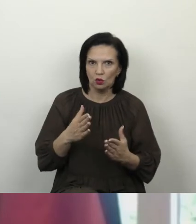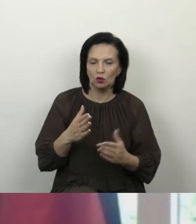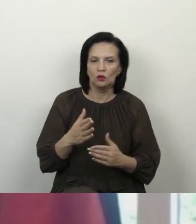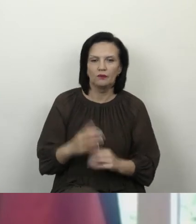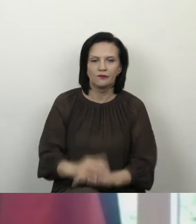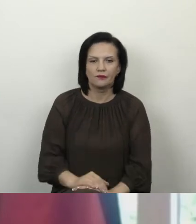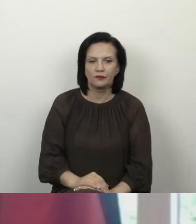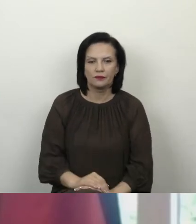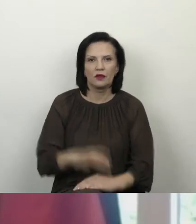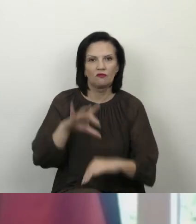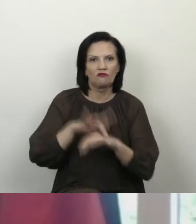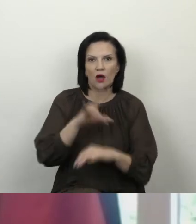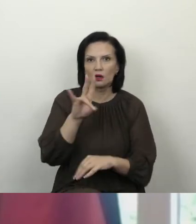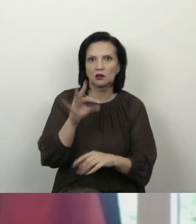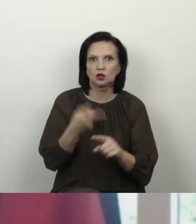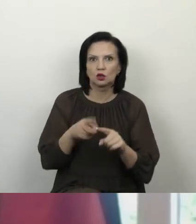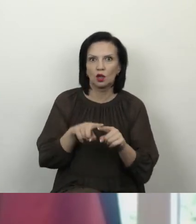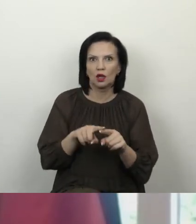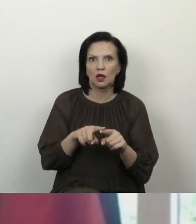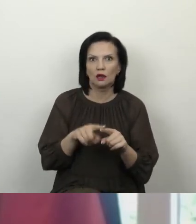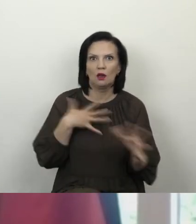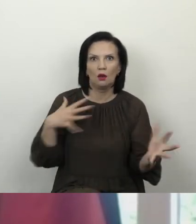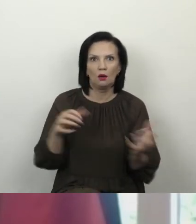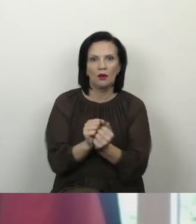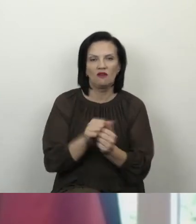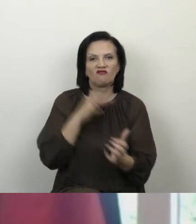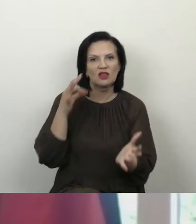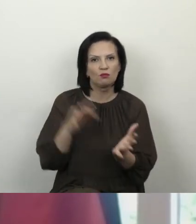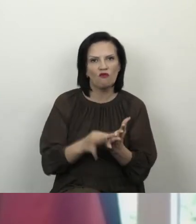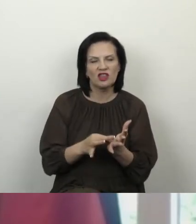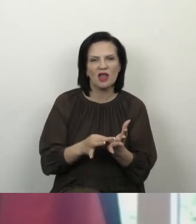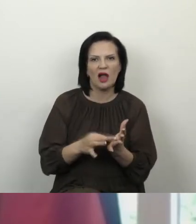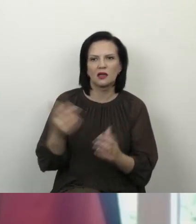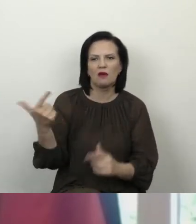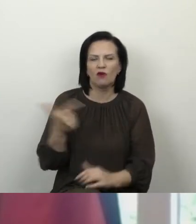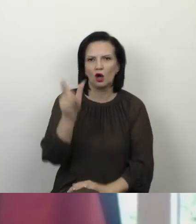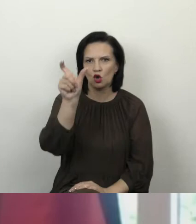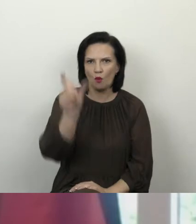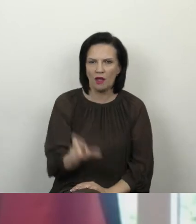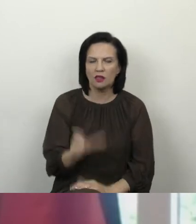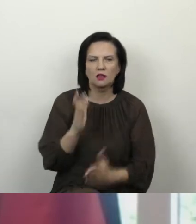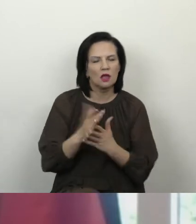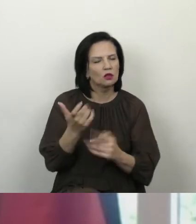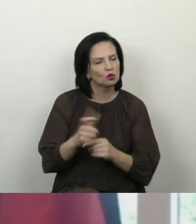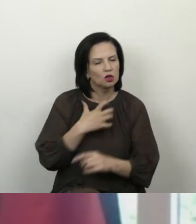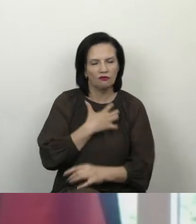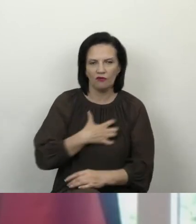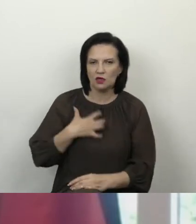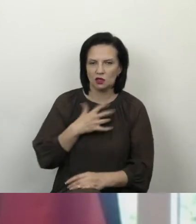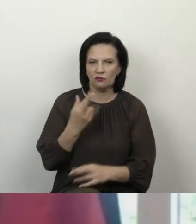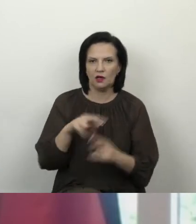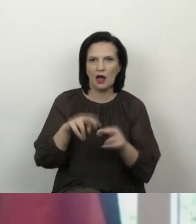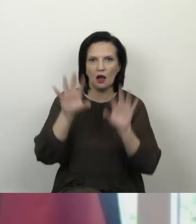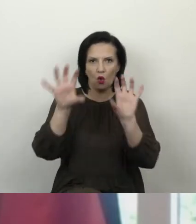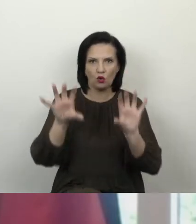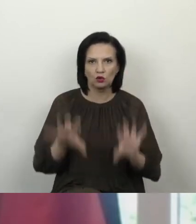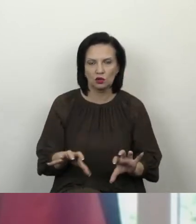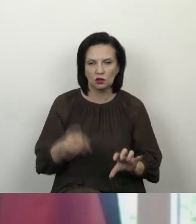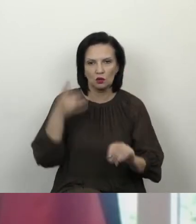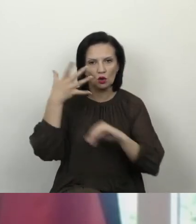guiding principle between the Constitution's understanding of democracy.